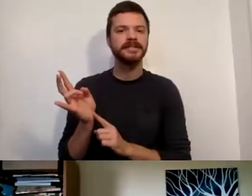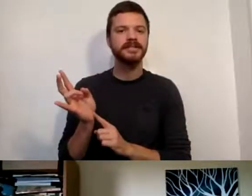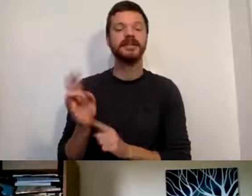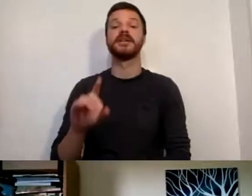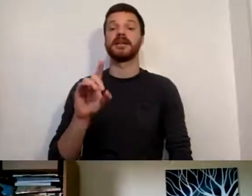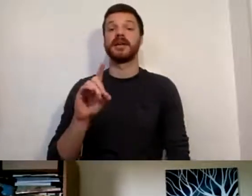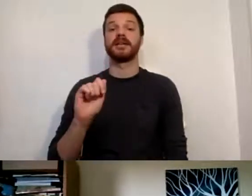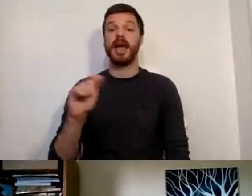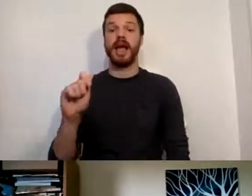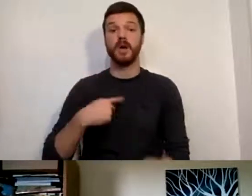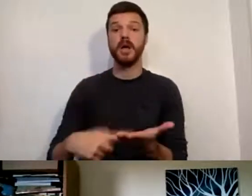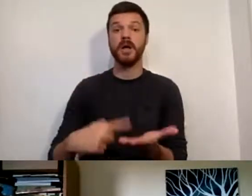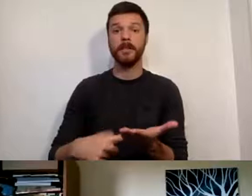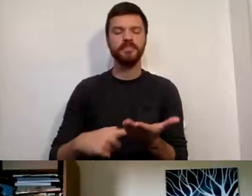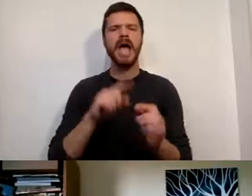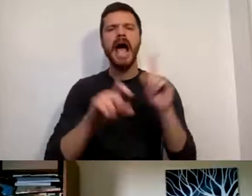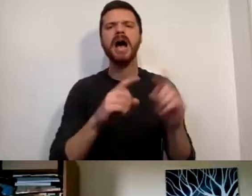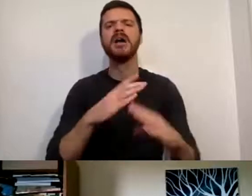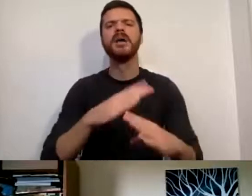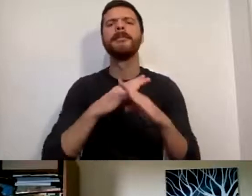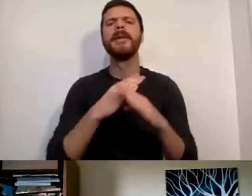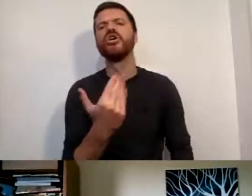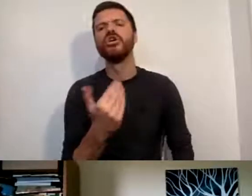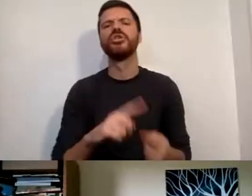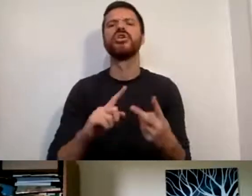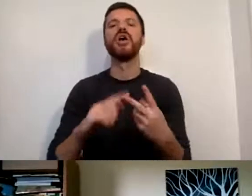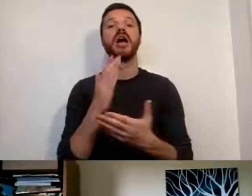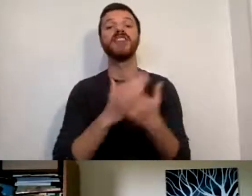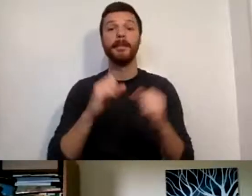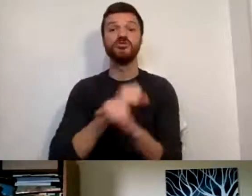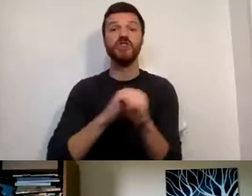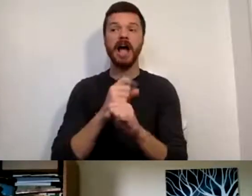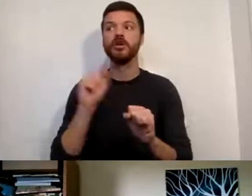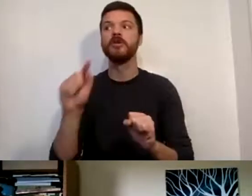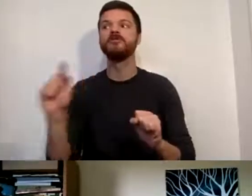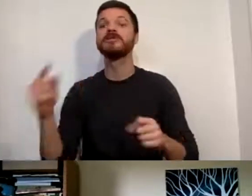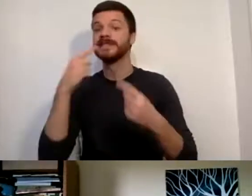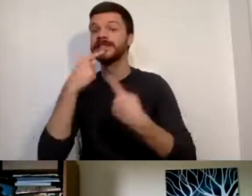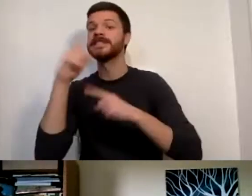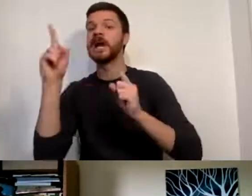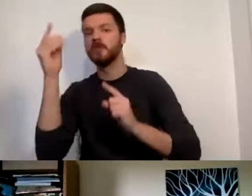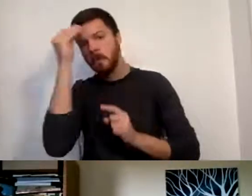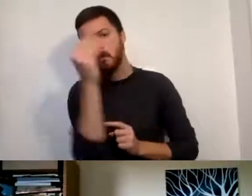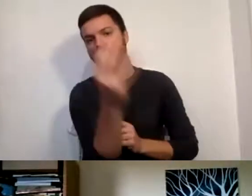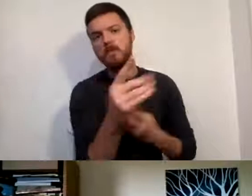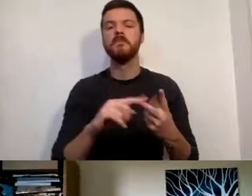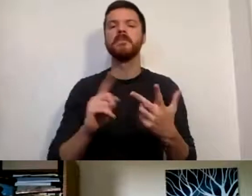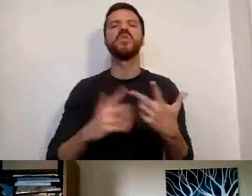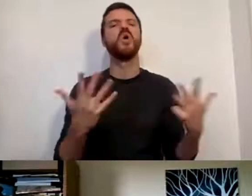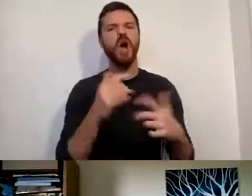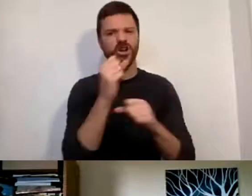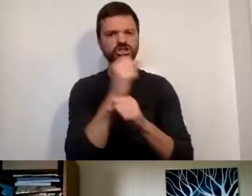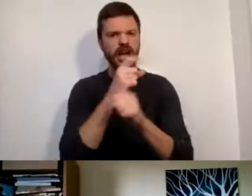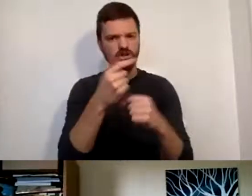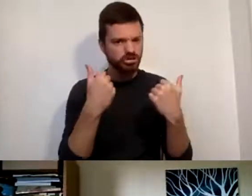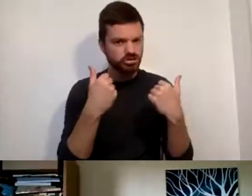we were talking about what barriers are you encountering. Here are some strategies that some of your colleagues have successfully used. What strategies do you commit to trying